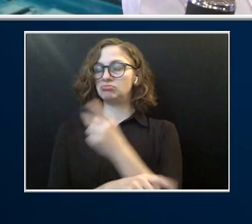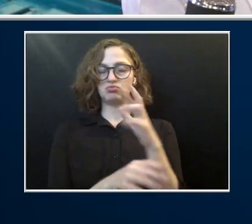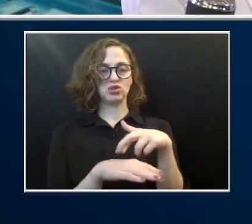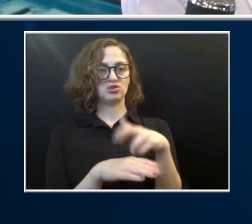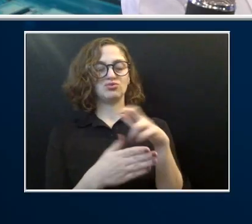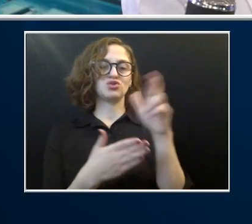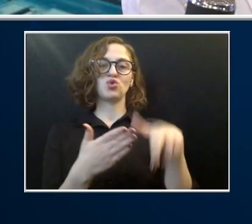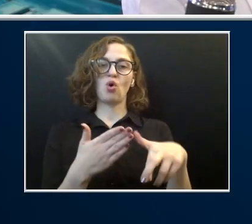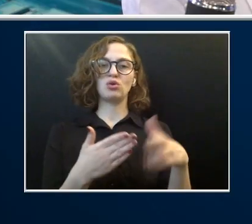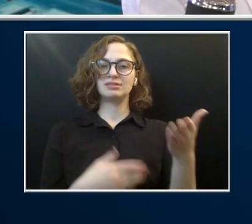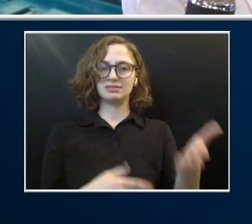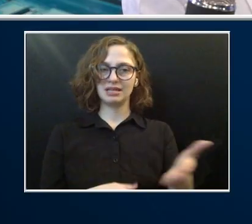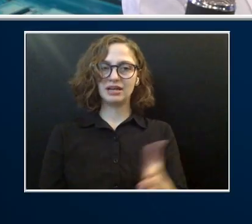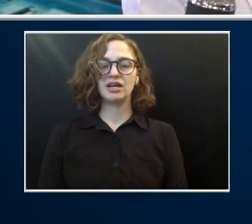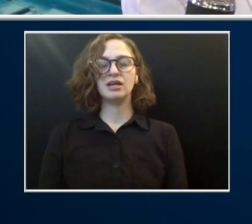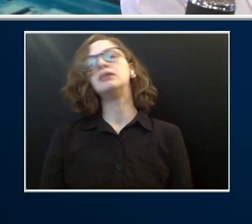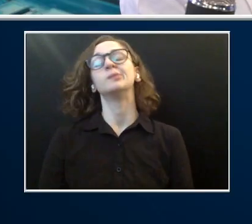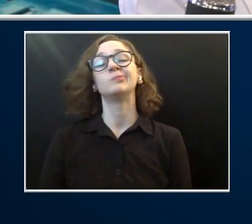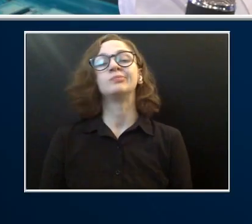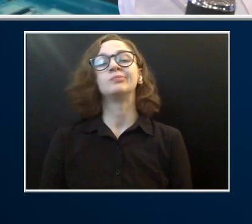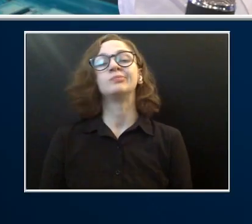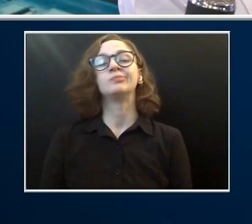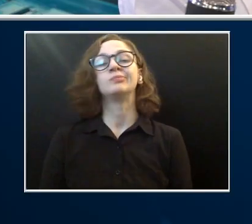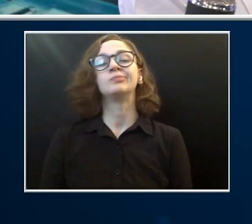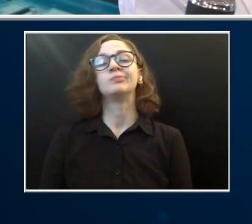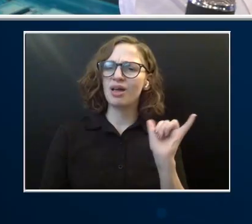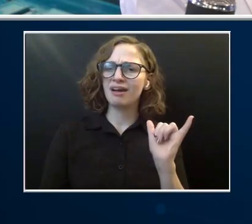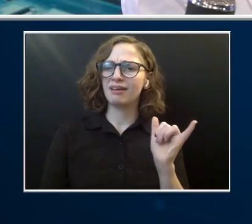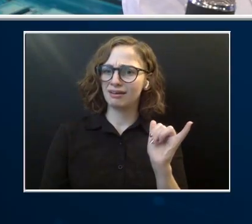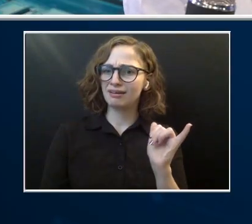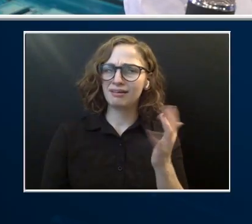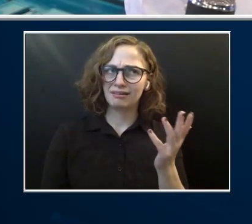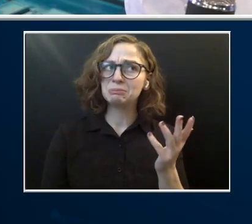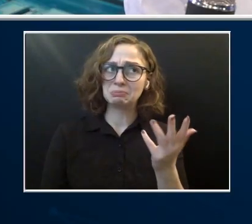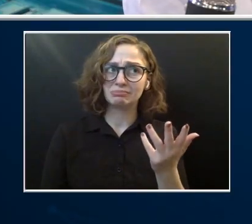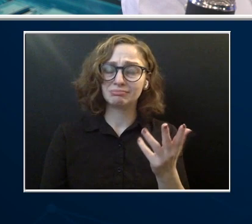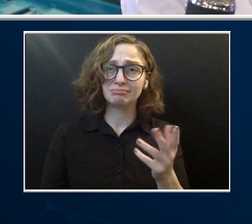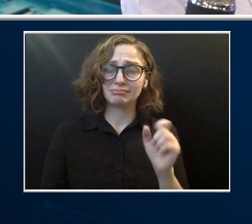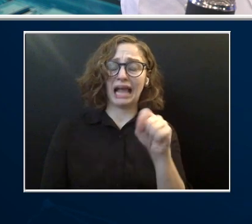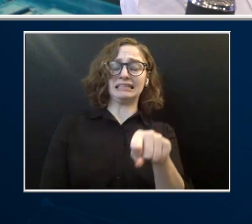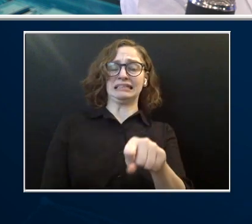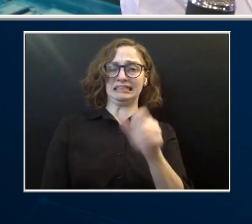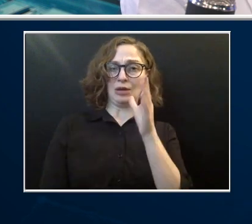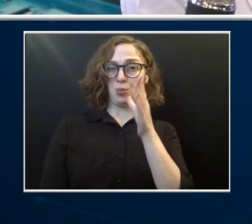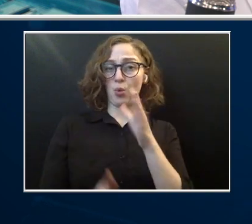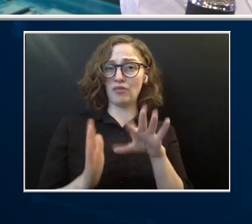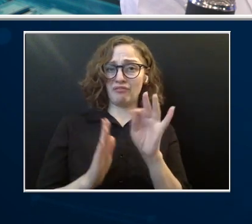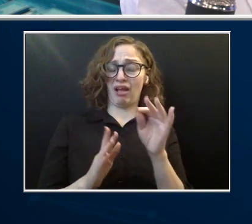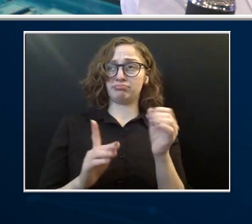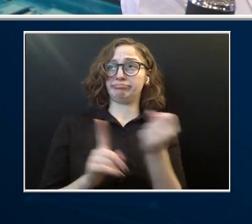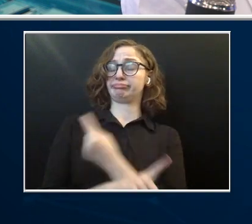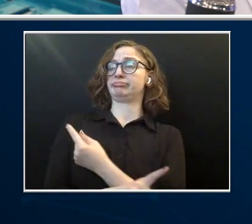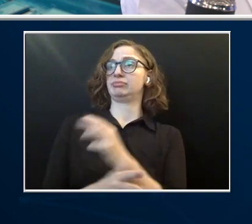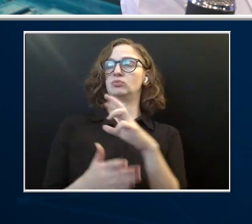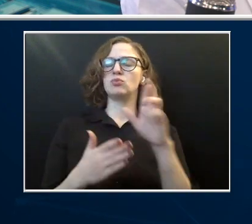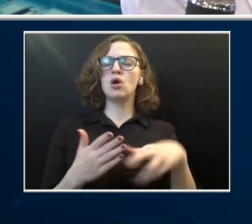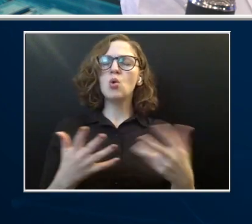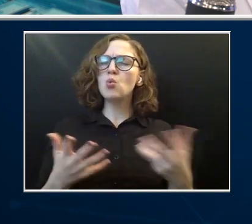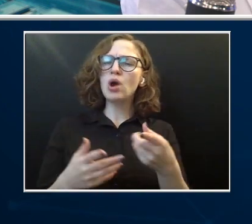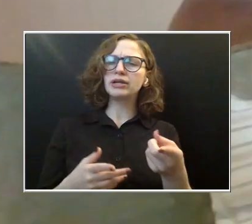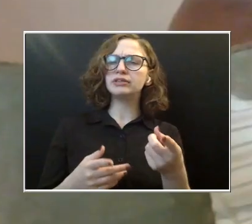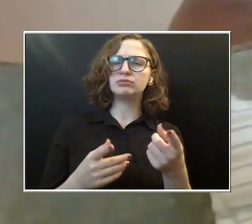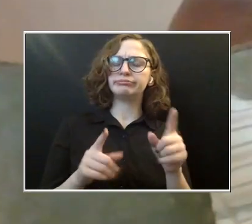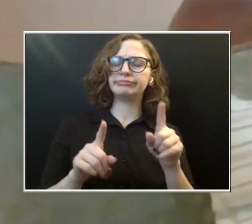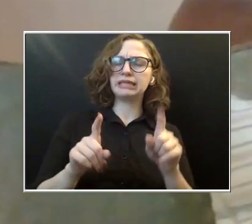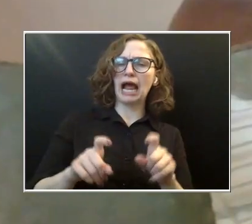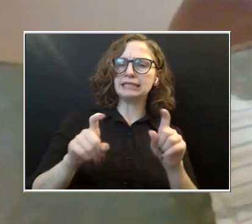Yeah, it sounds like they must have. If they found those results, what was the key test? Was it an echocardiogram, or what did they do?